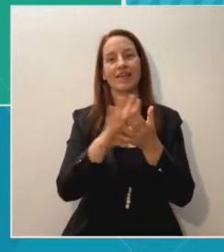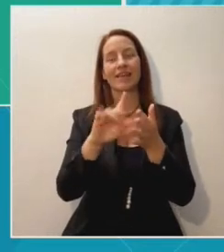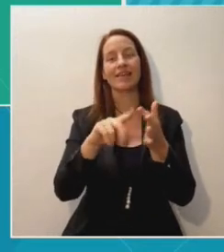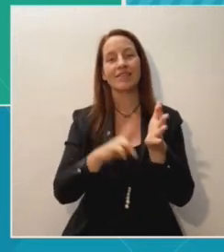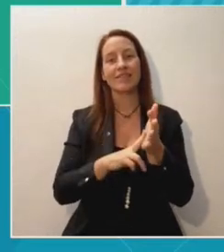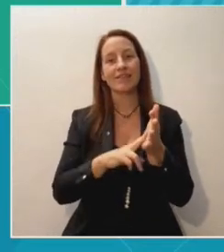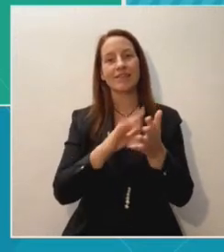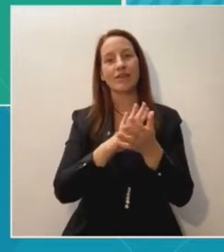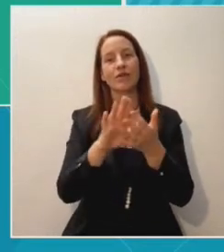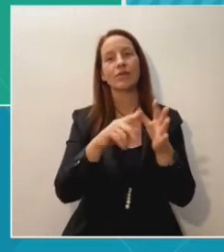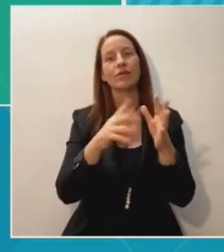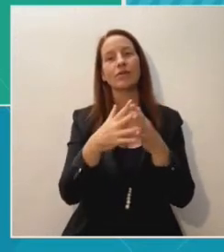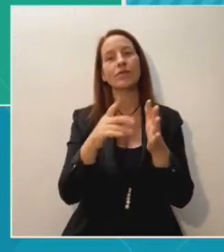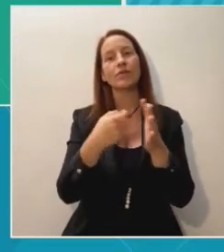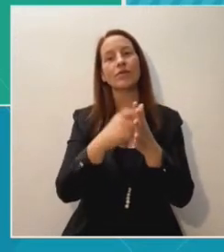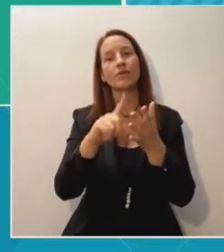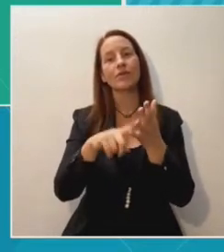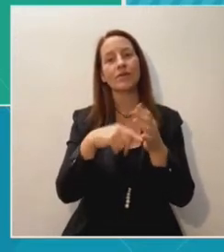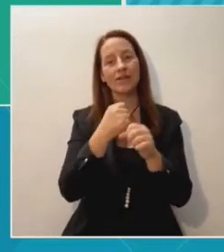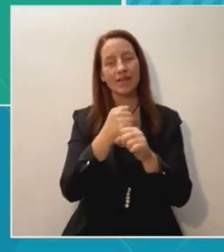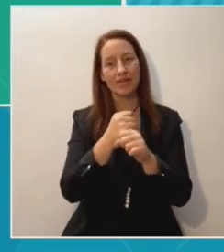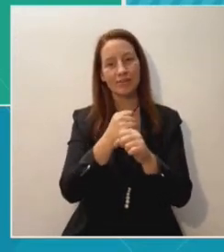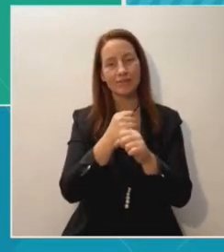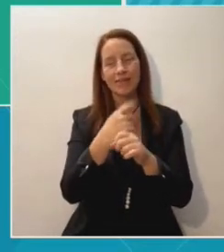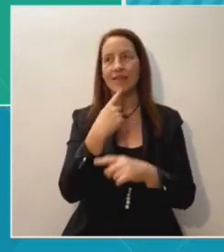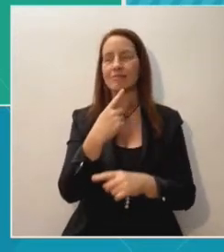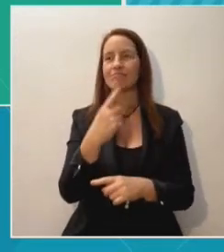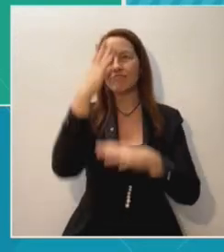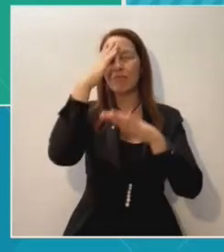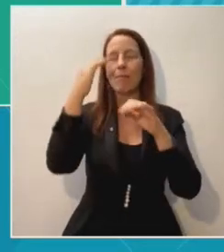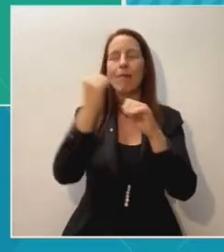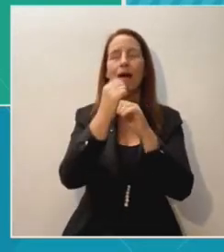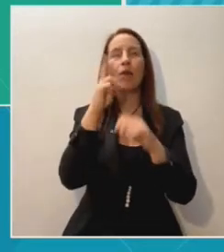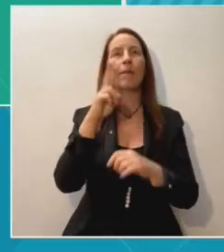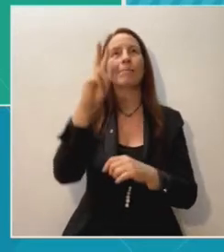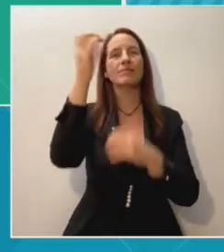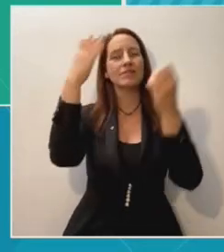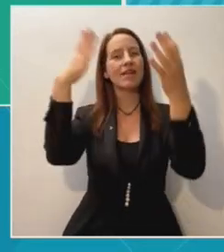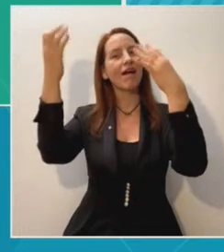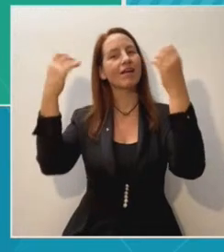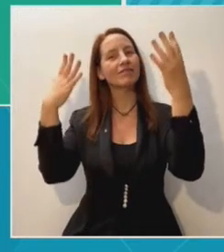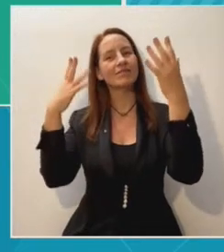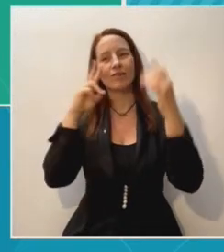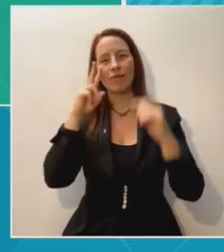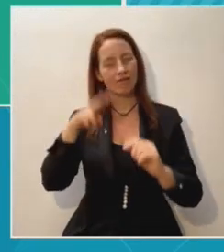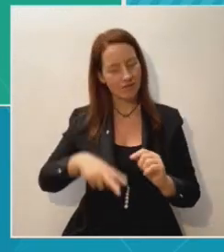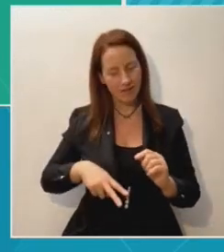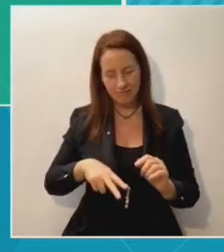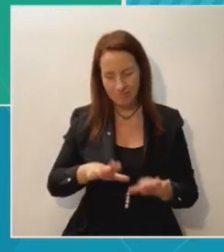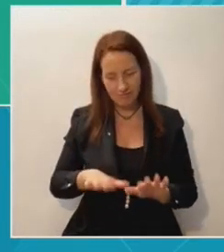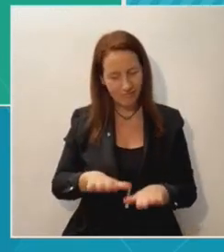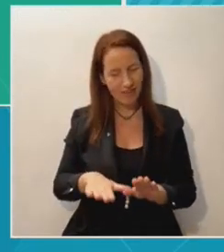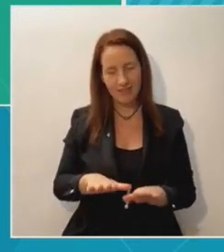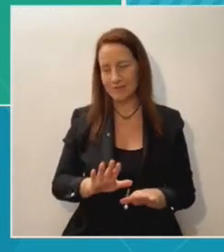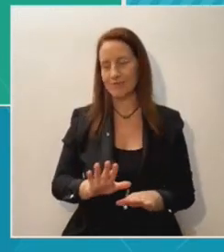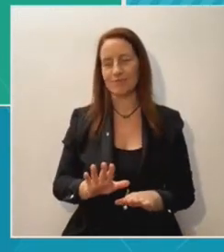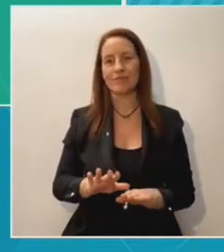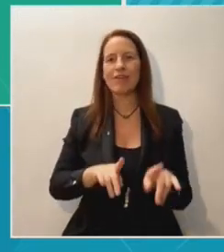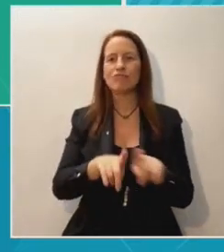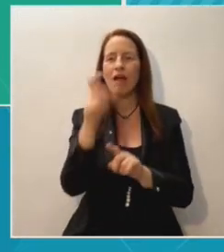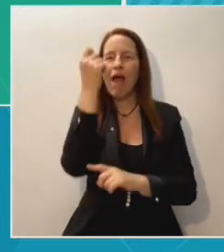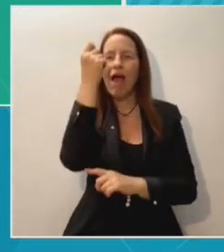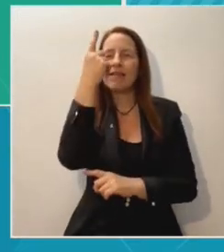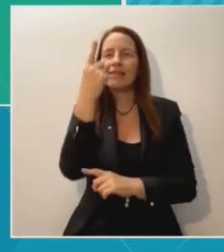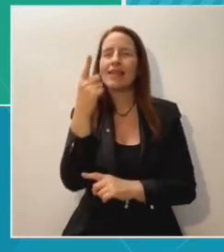Remember to look up at the stars and not down at your feet. Try to make sense of what you see and wonder about what makes